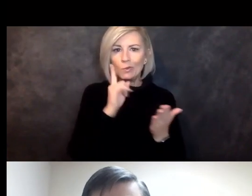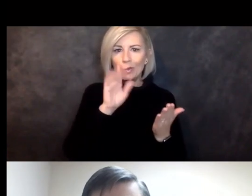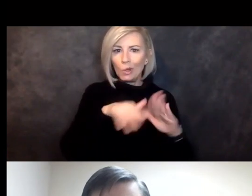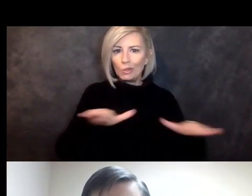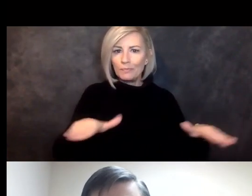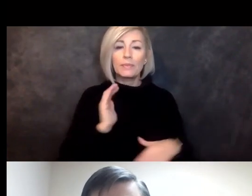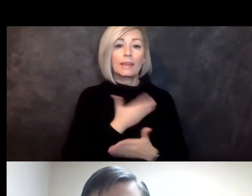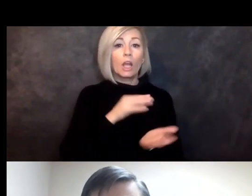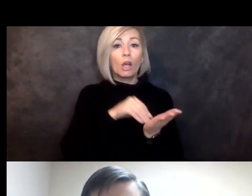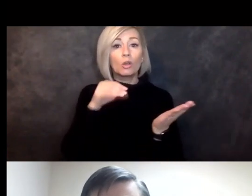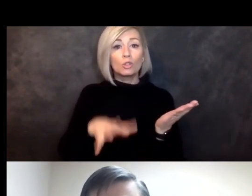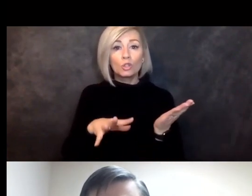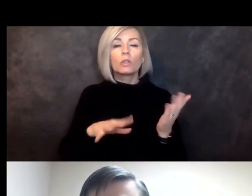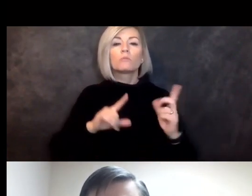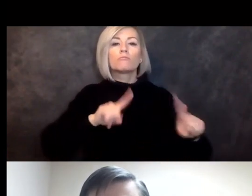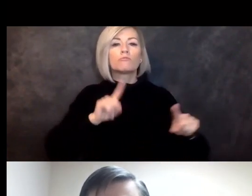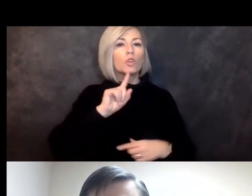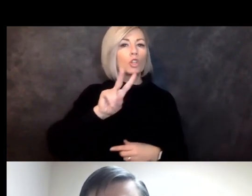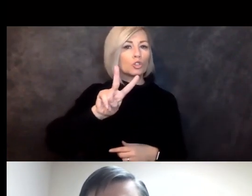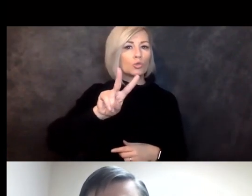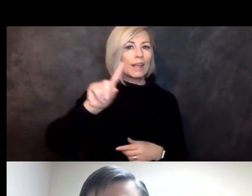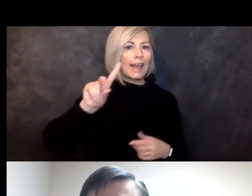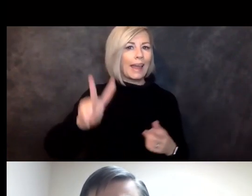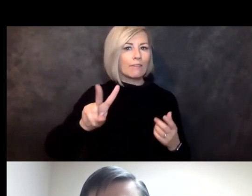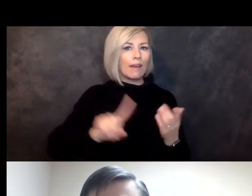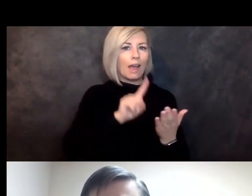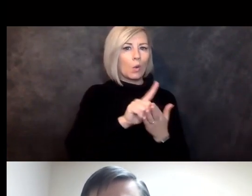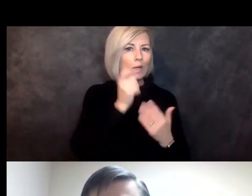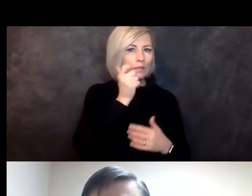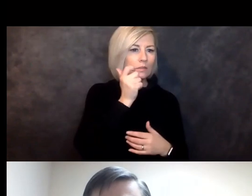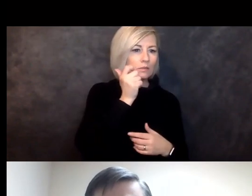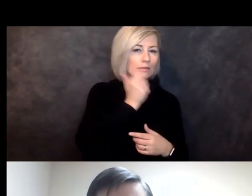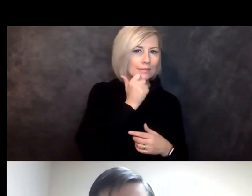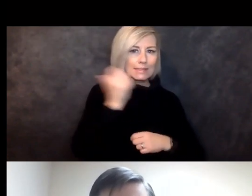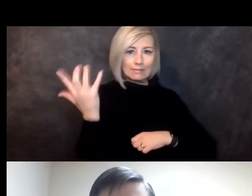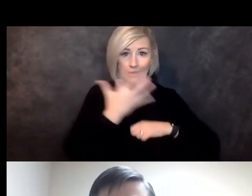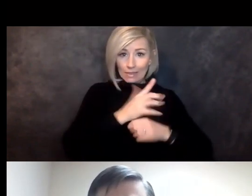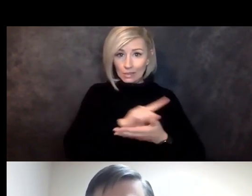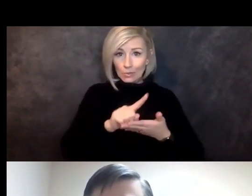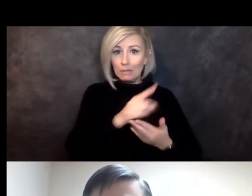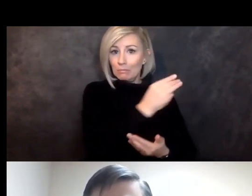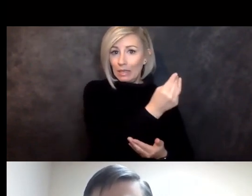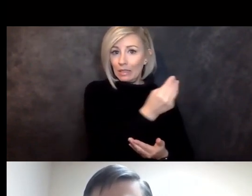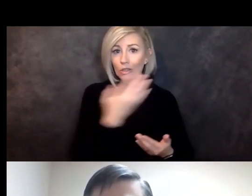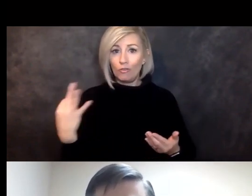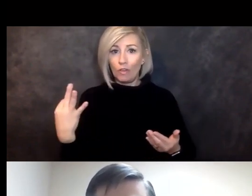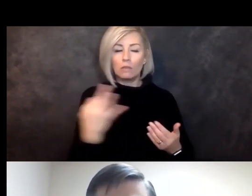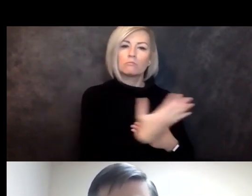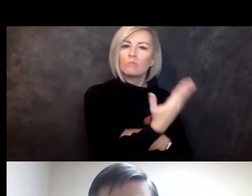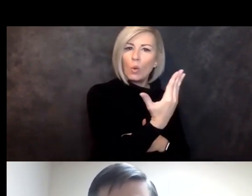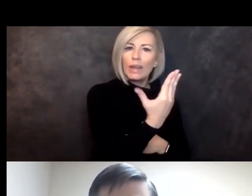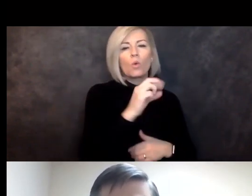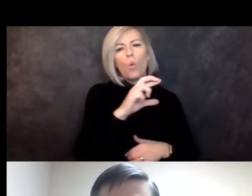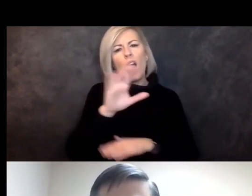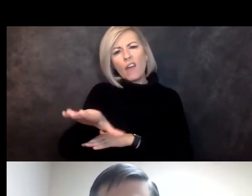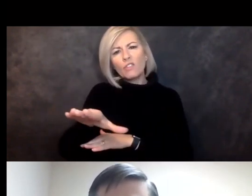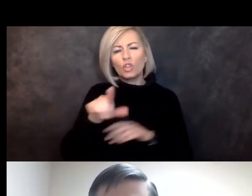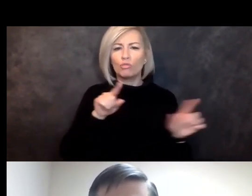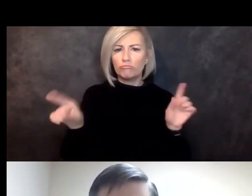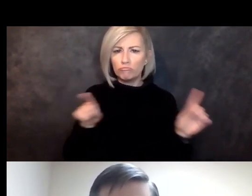attend for two and a half hours per day, five days a week, Monday through Friday, either in the morning or the afternoon.